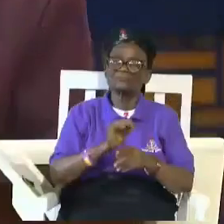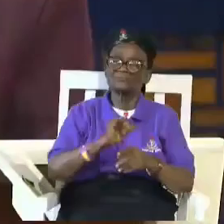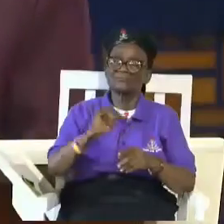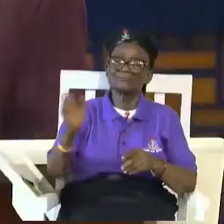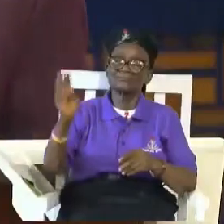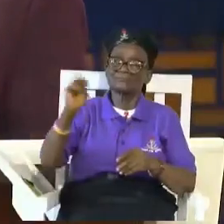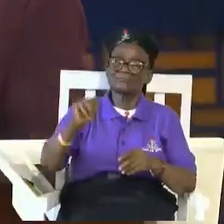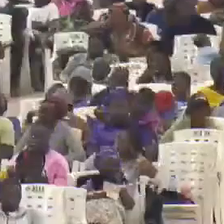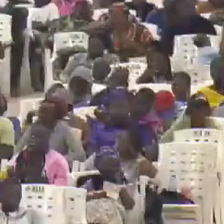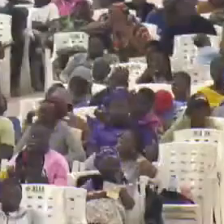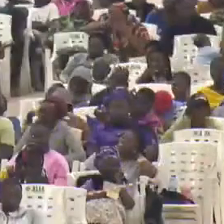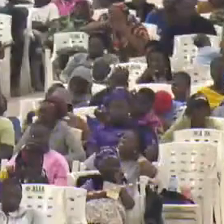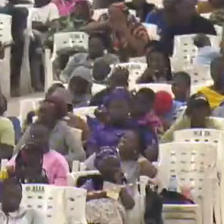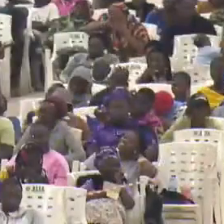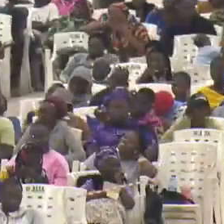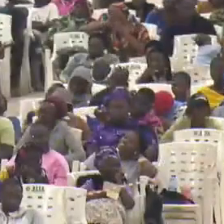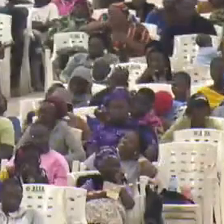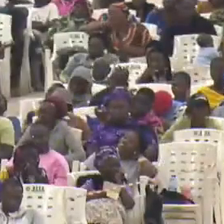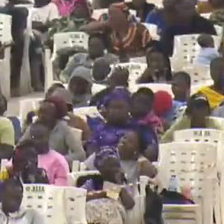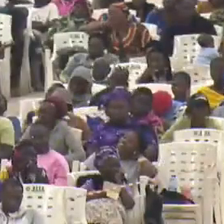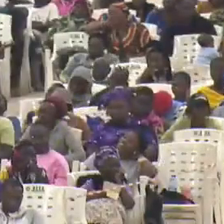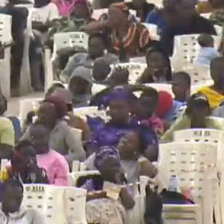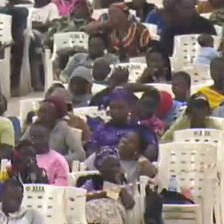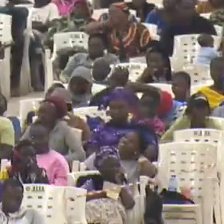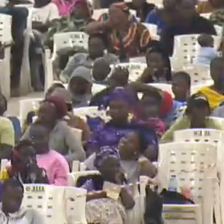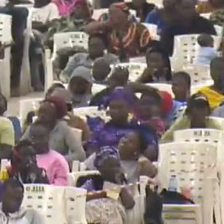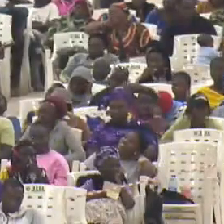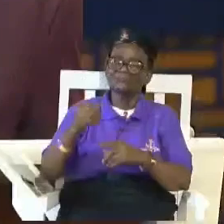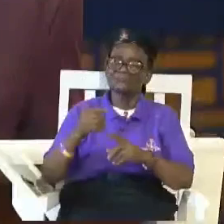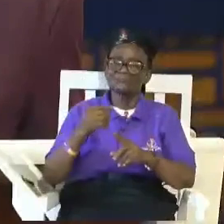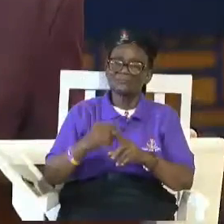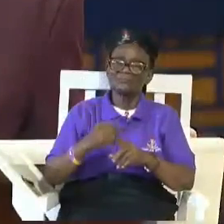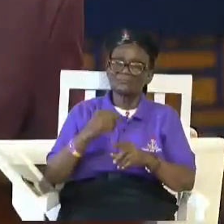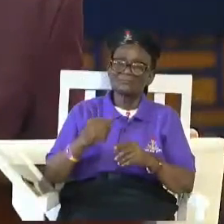She came, we prayed. Following year, she